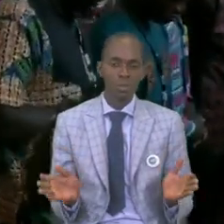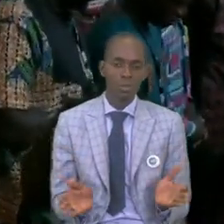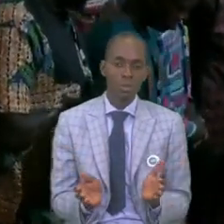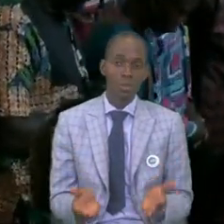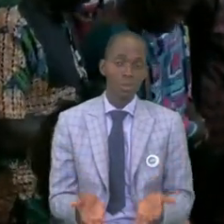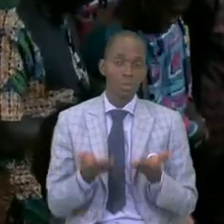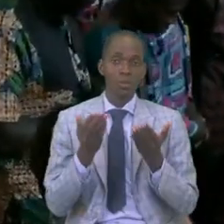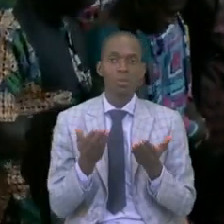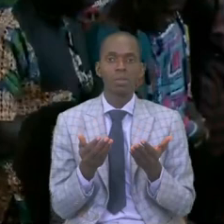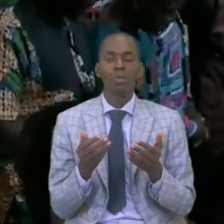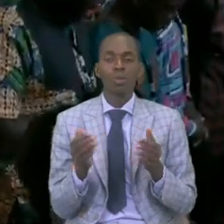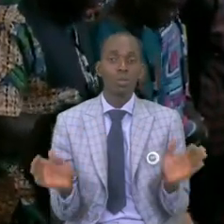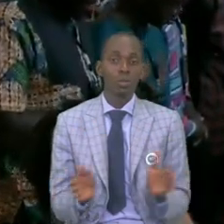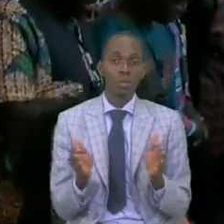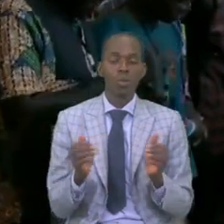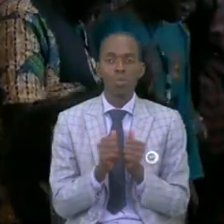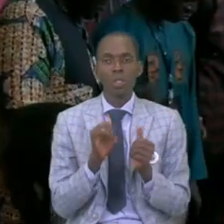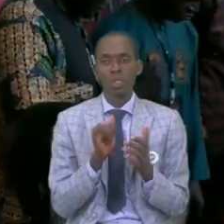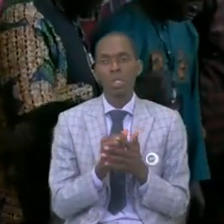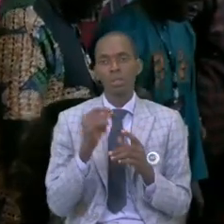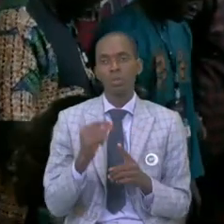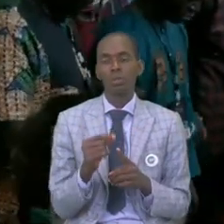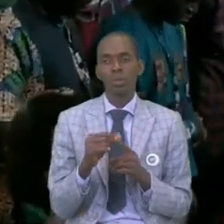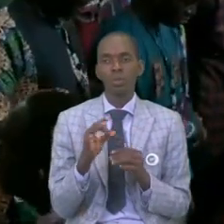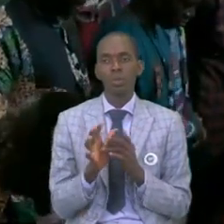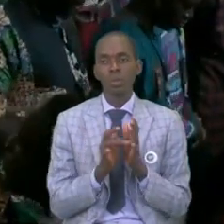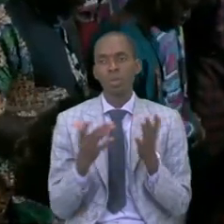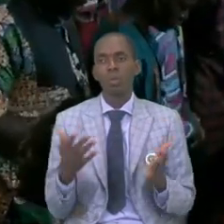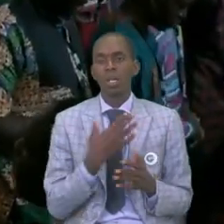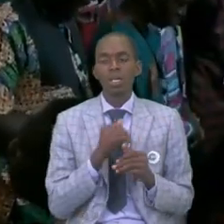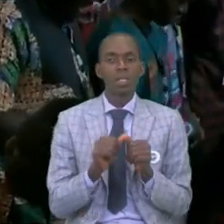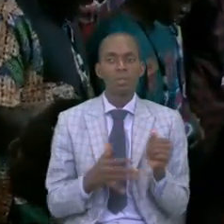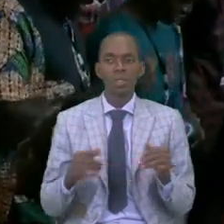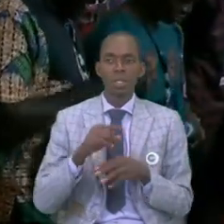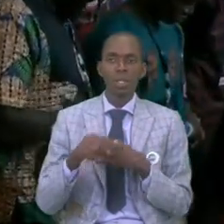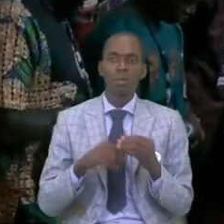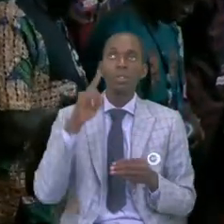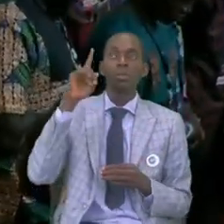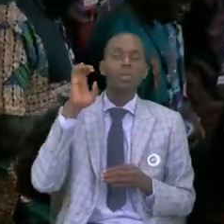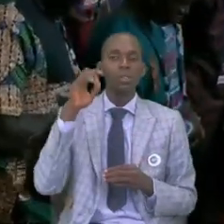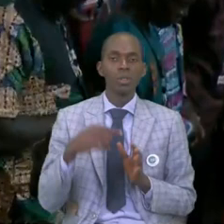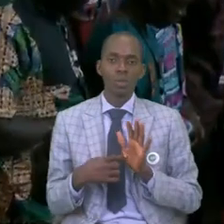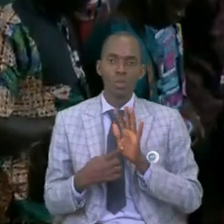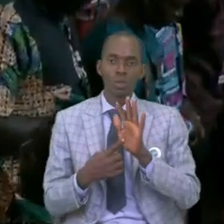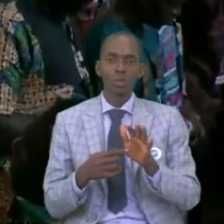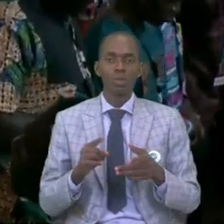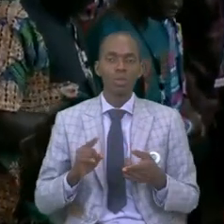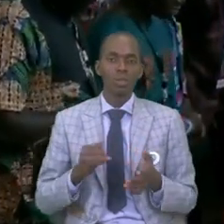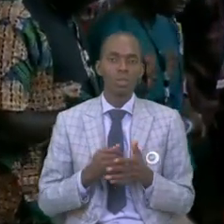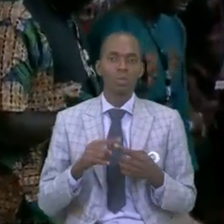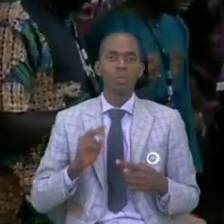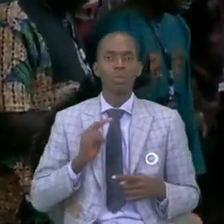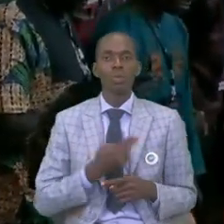with that scripture. And everything concerning him He exposes to us so we can